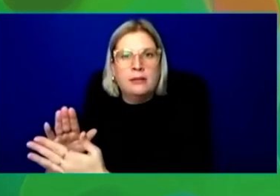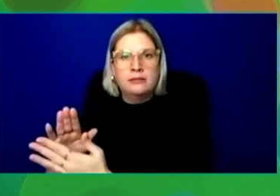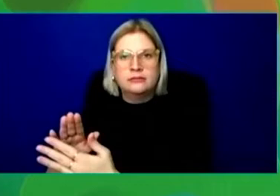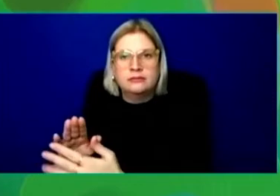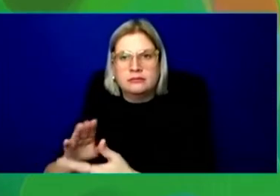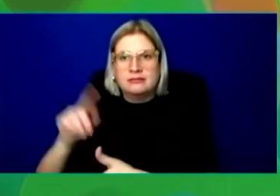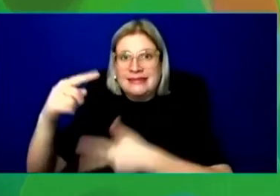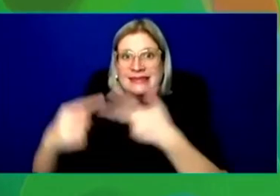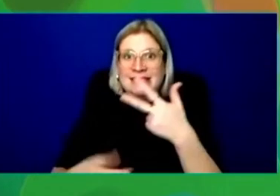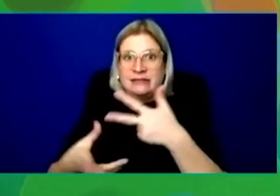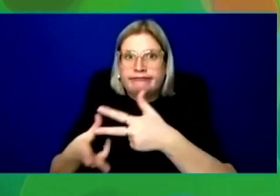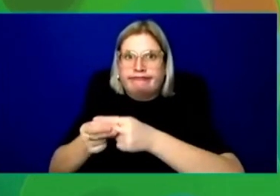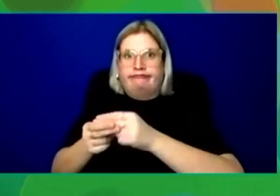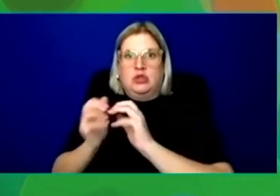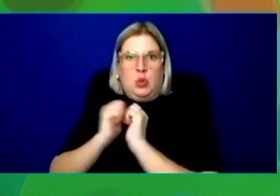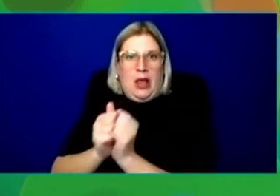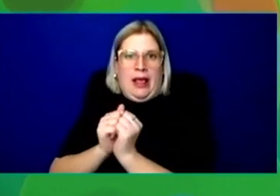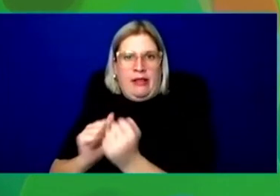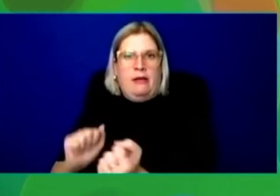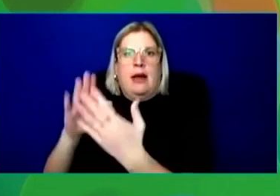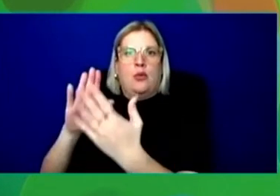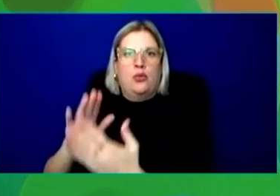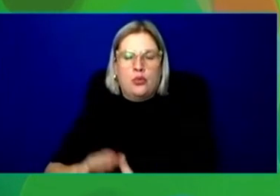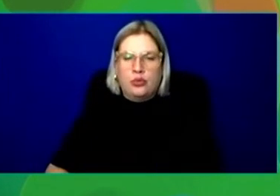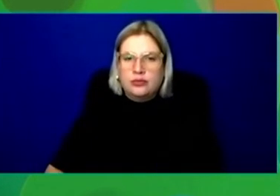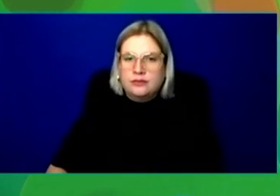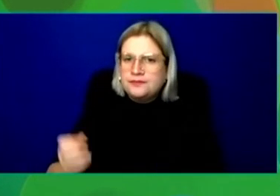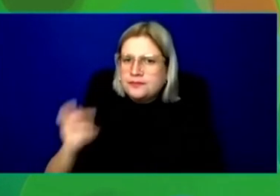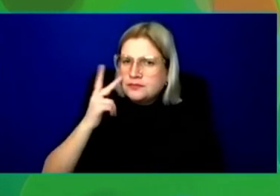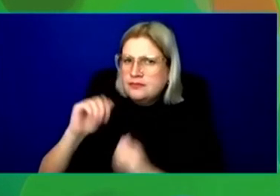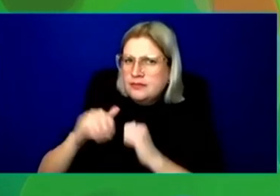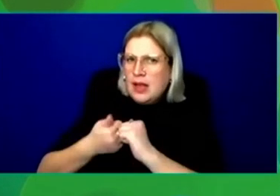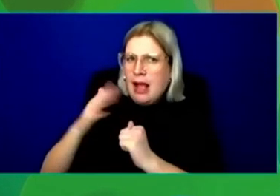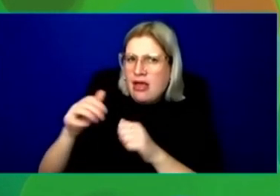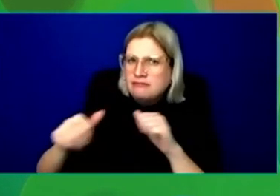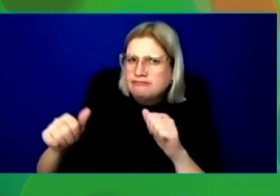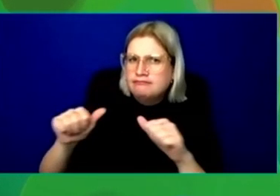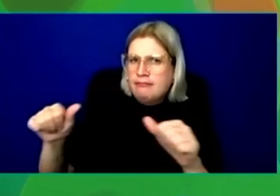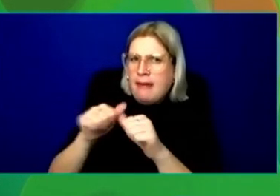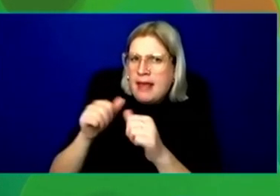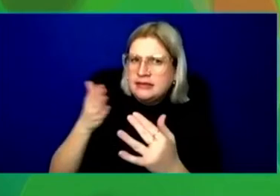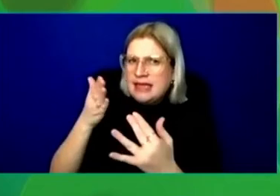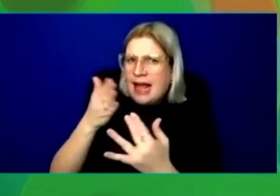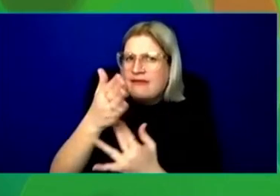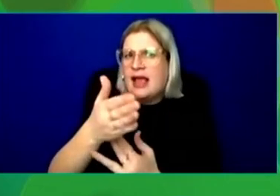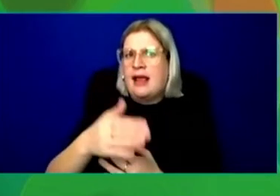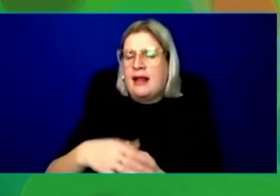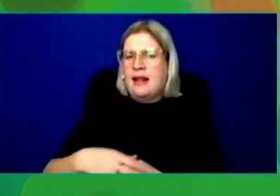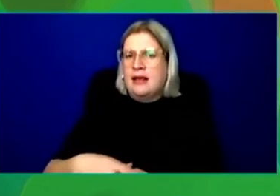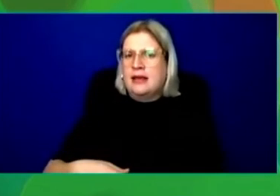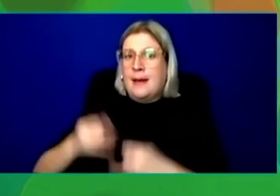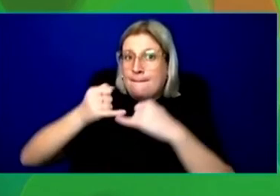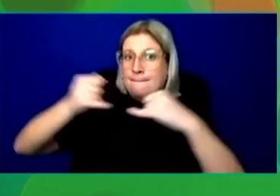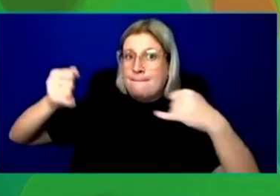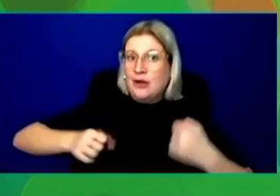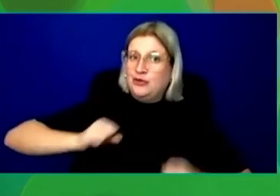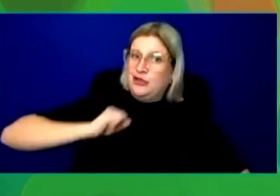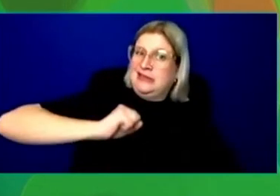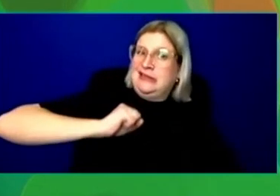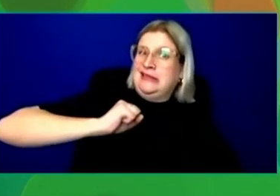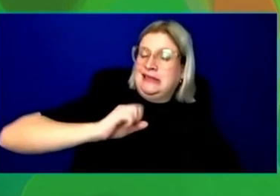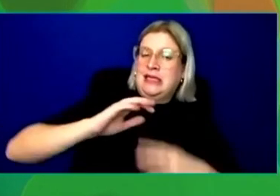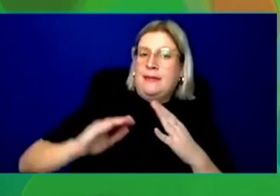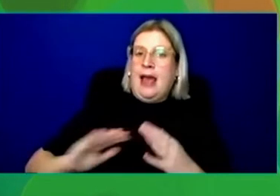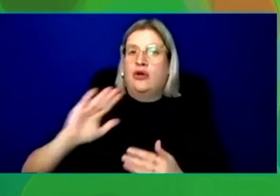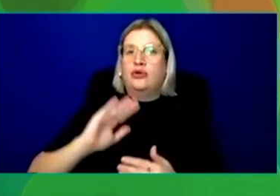which is amazing. So I just want to hear about how you've been navigating that, how you've been pushing boundaries with the work around comics and